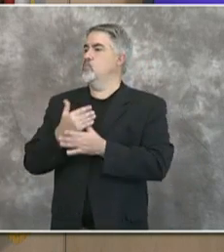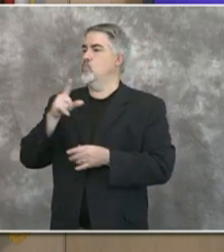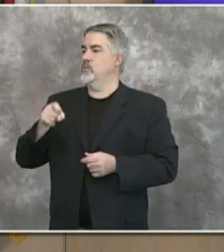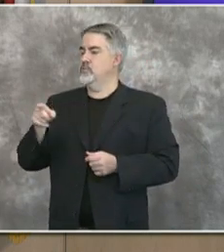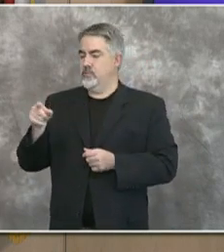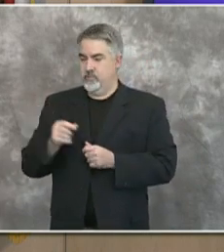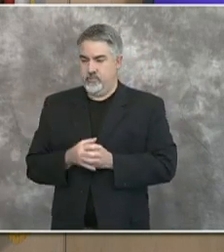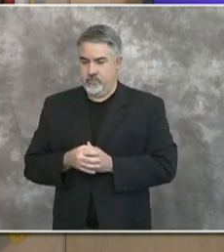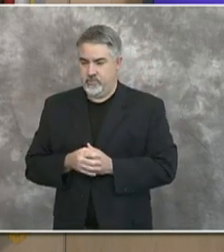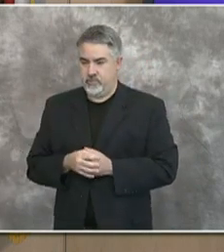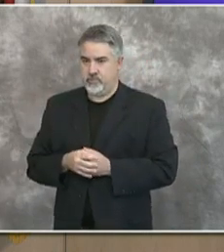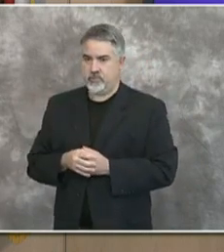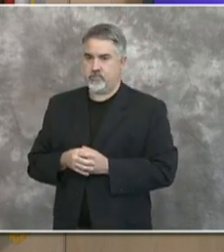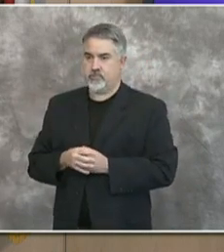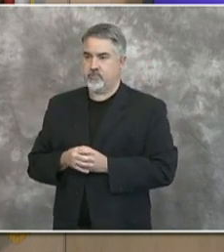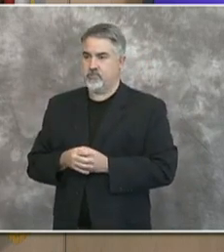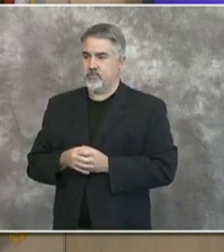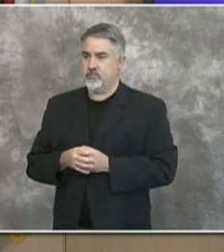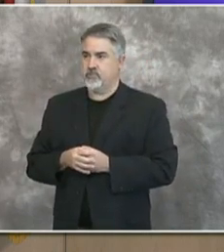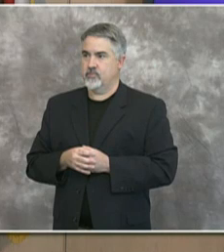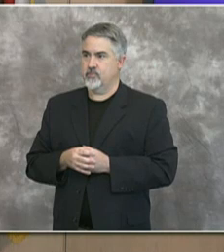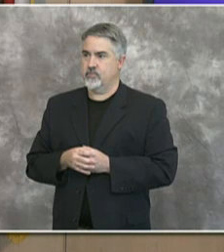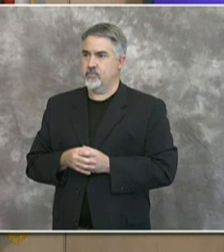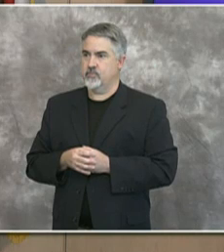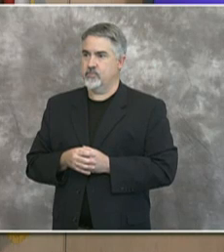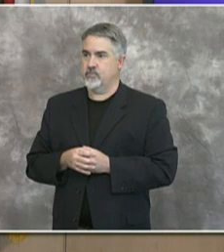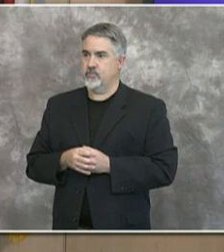Kaiser Health News, please state your name and question.